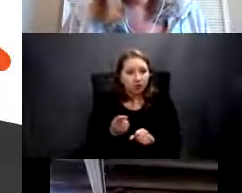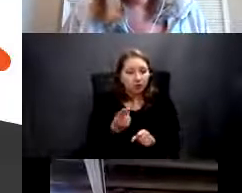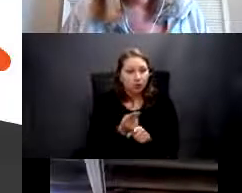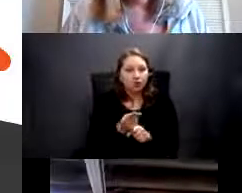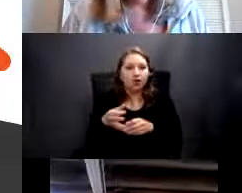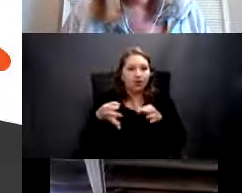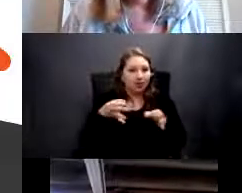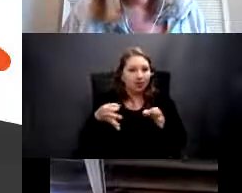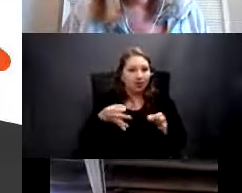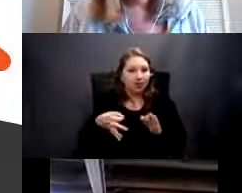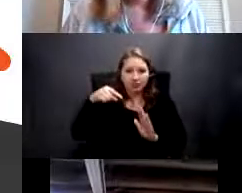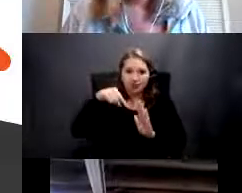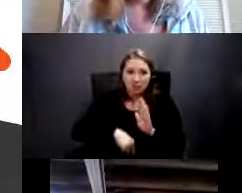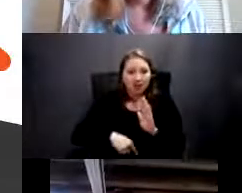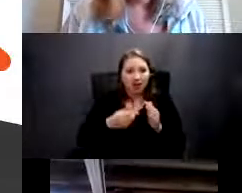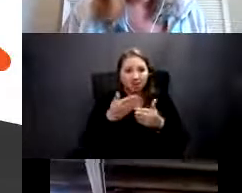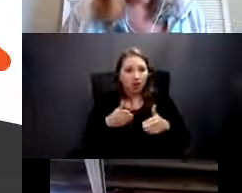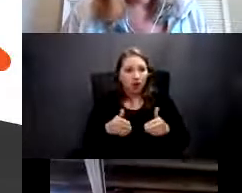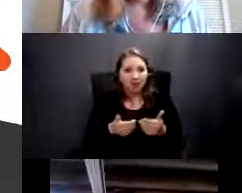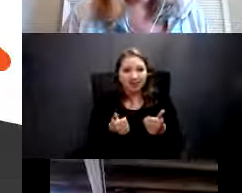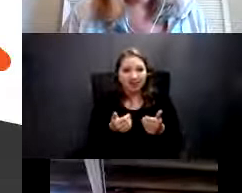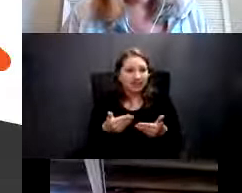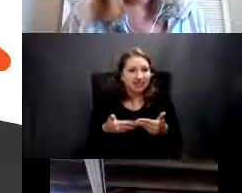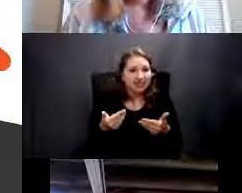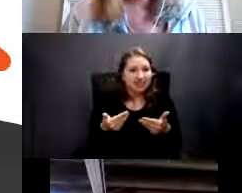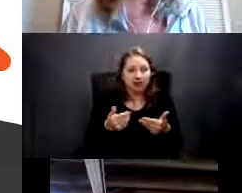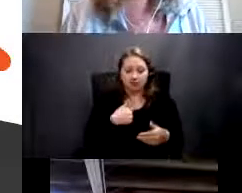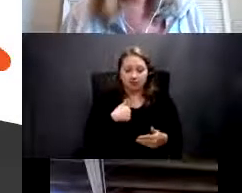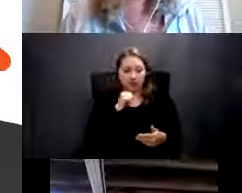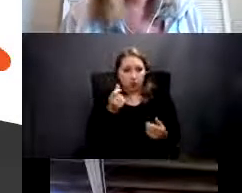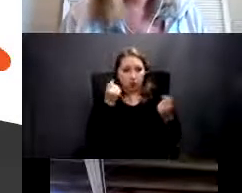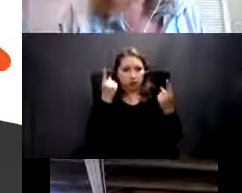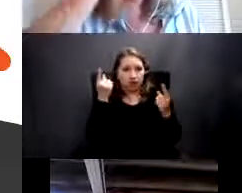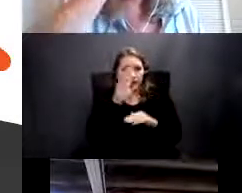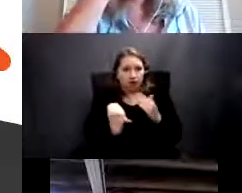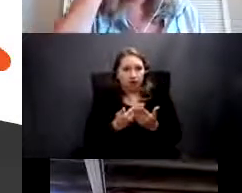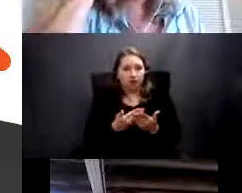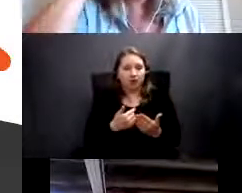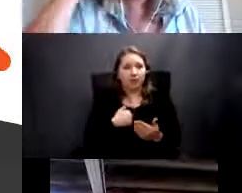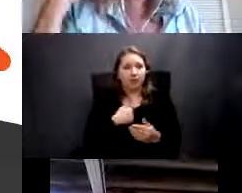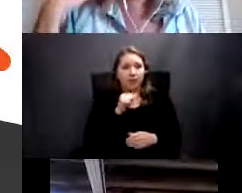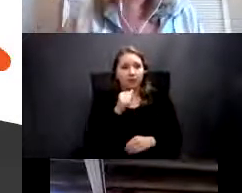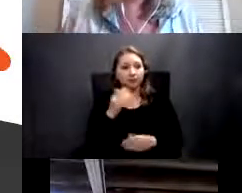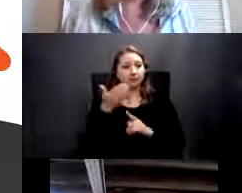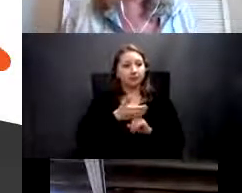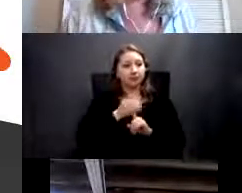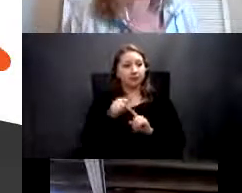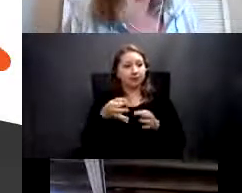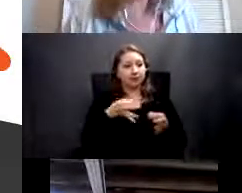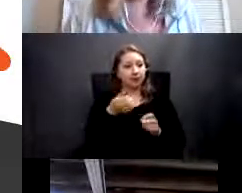out and break it all down. I don't understand all of it, so I'm not going to pretend to tell you what each of those are